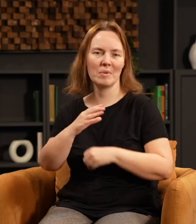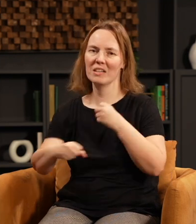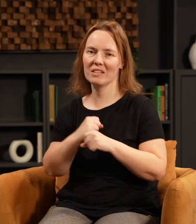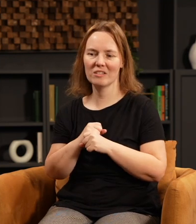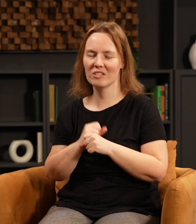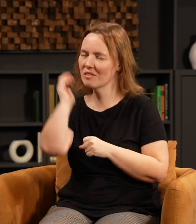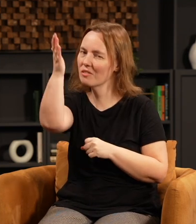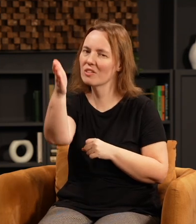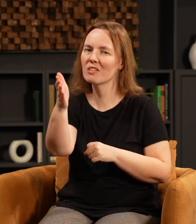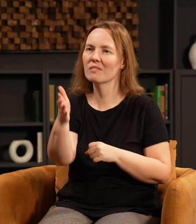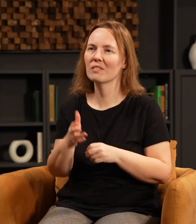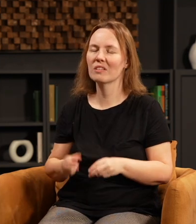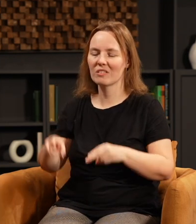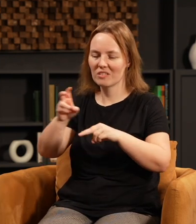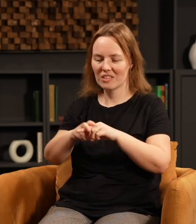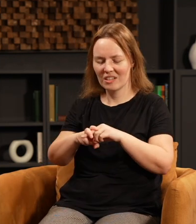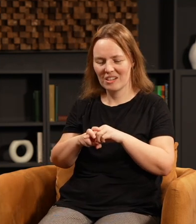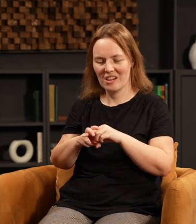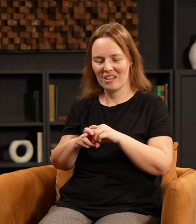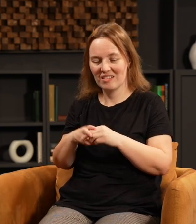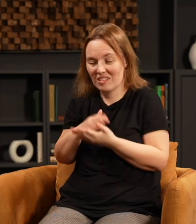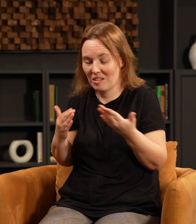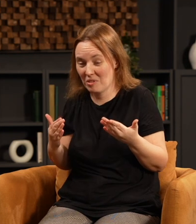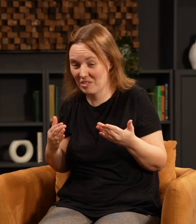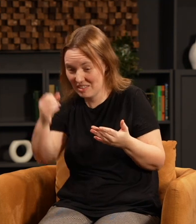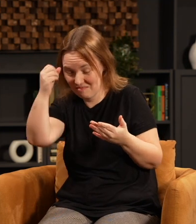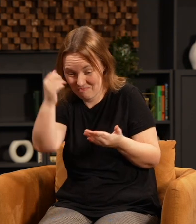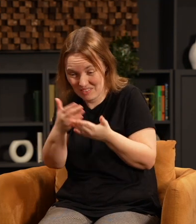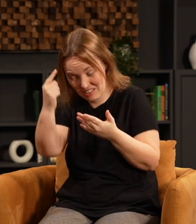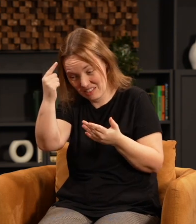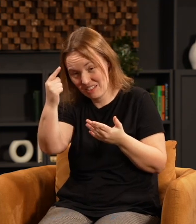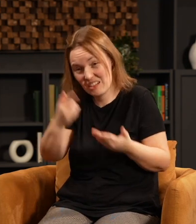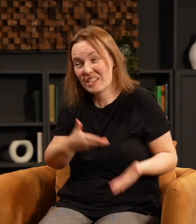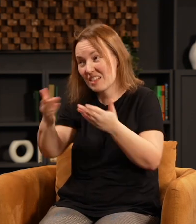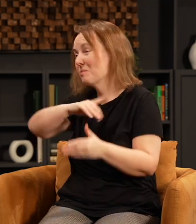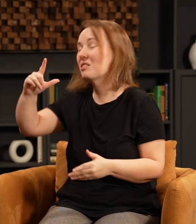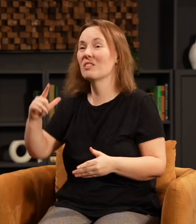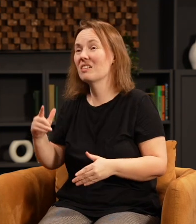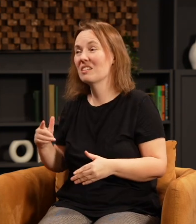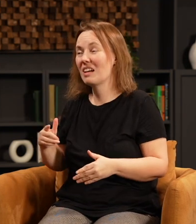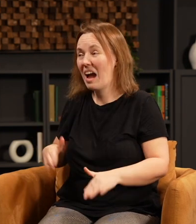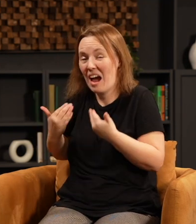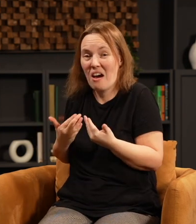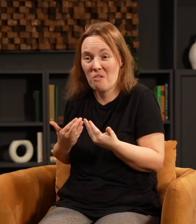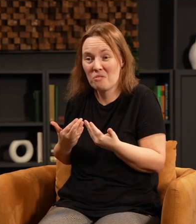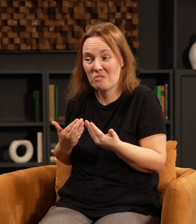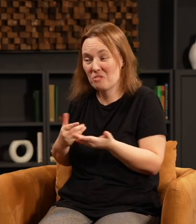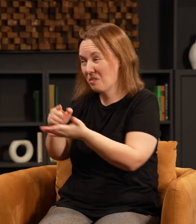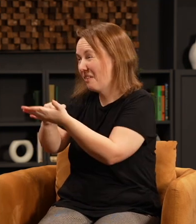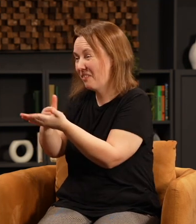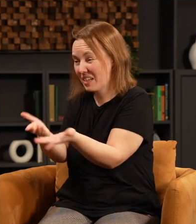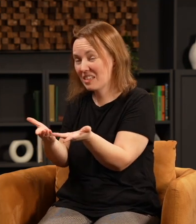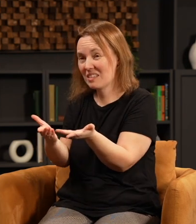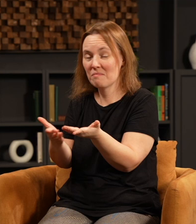you may be sitting here and some of those things come to your mind. I encourage you, take those to the Lord and ask the Lord how he would have you to deal with those things. It may be something